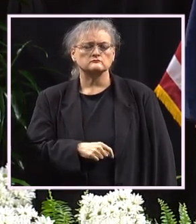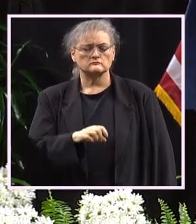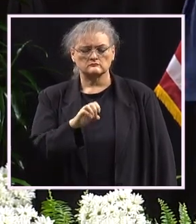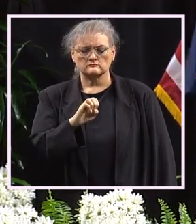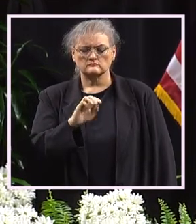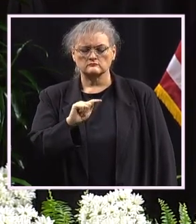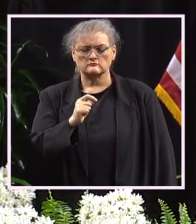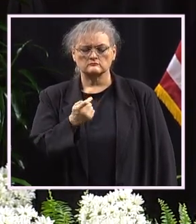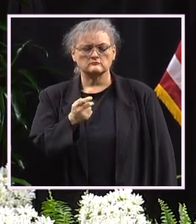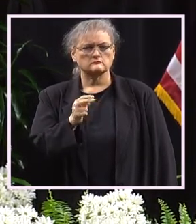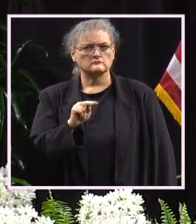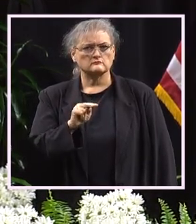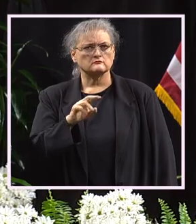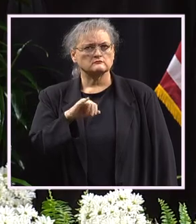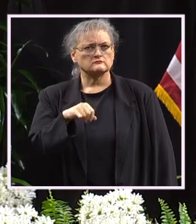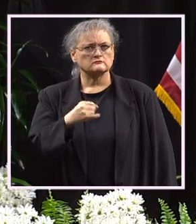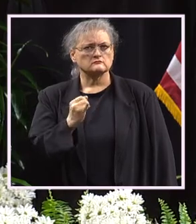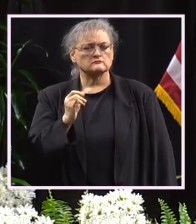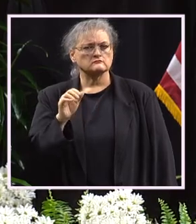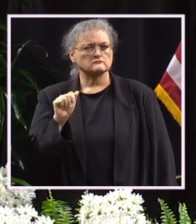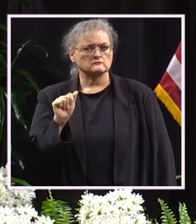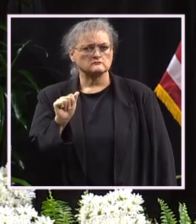Ethan J. Atkinson.